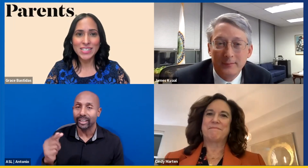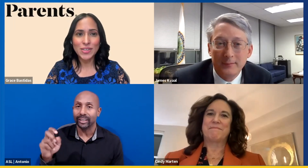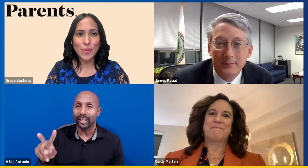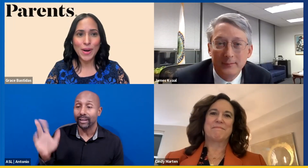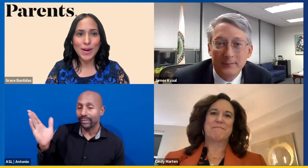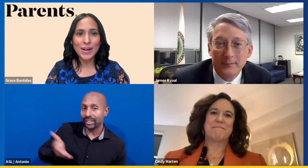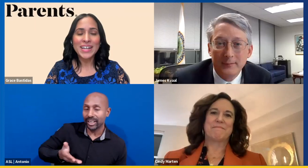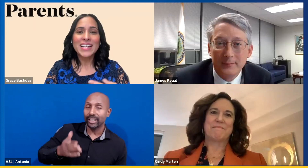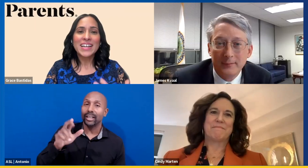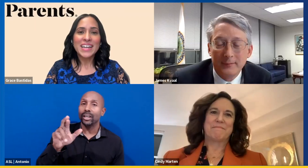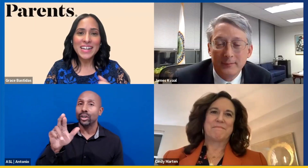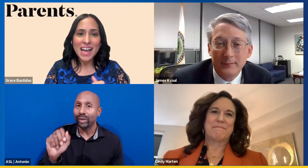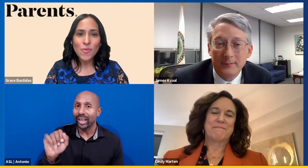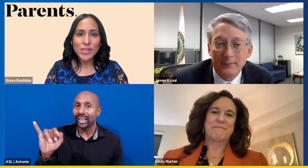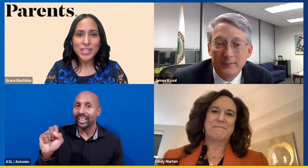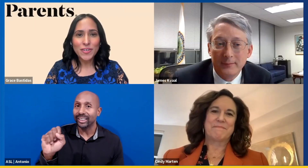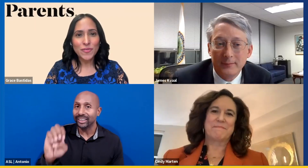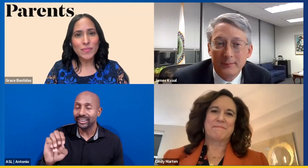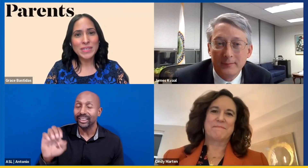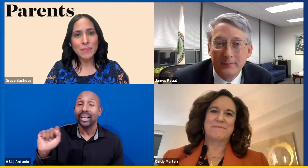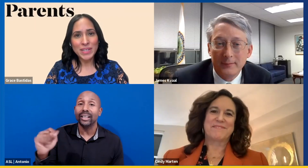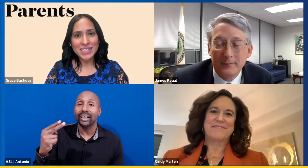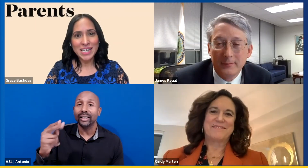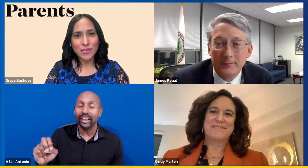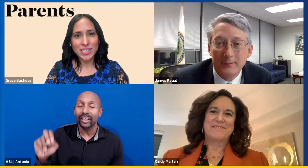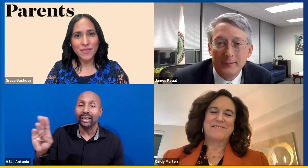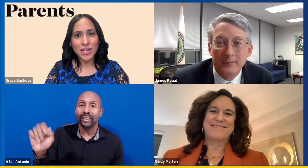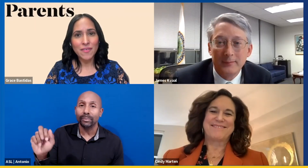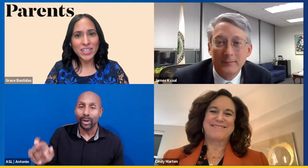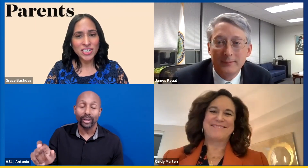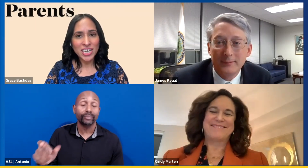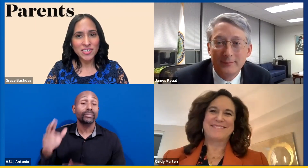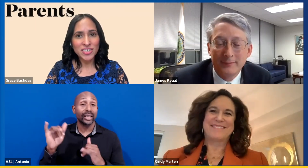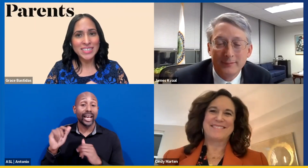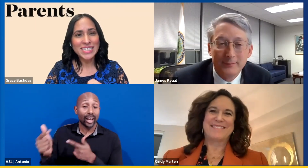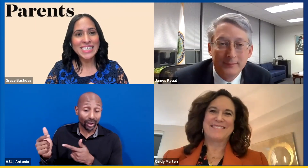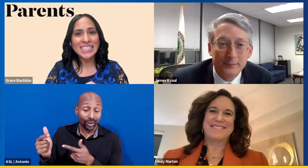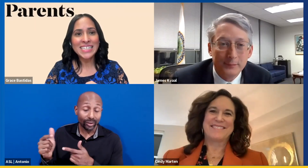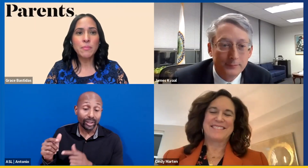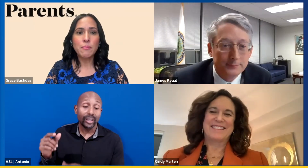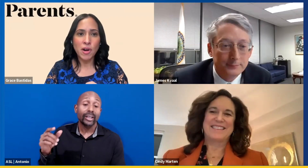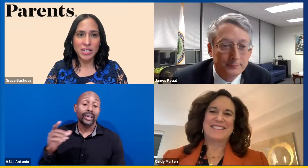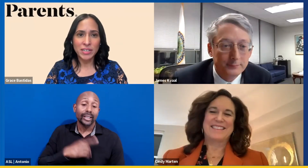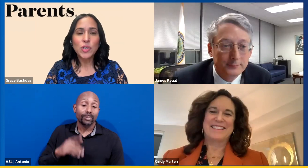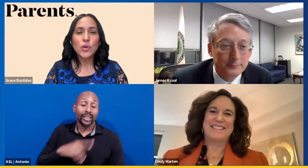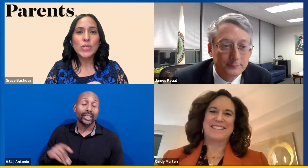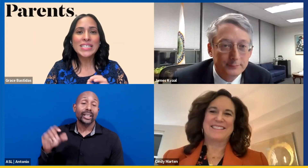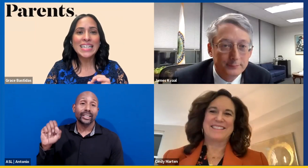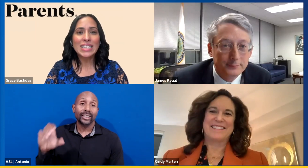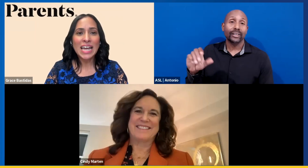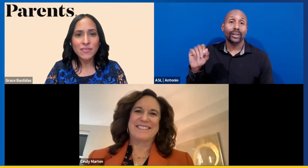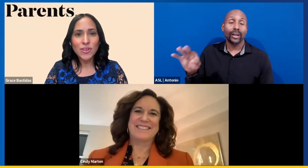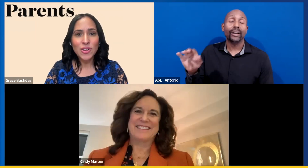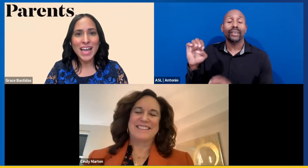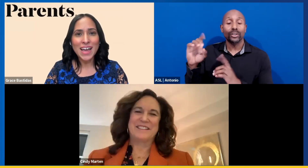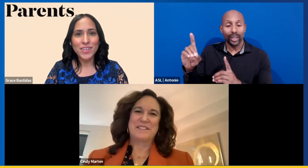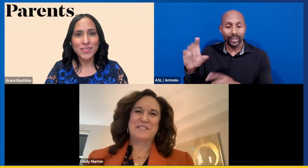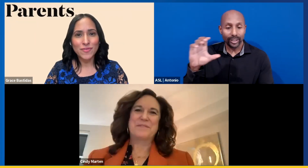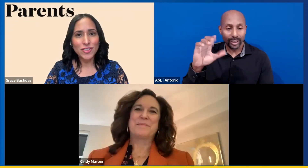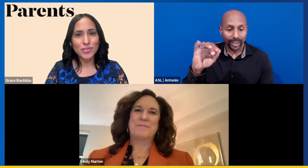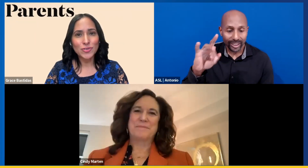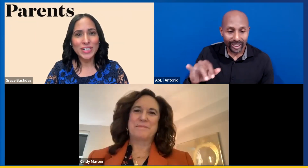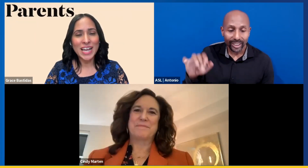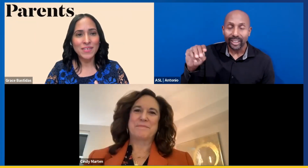raise the bar. And now we'll hear from Deputy Secretary of Education Cindy Martin, who is a lifelong